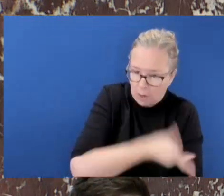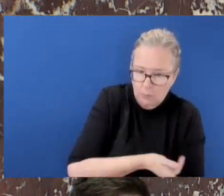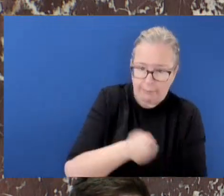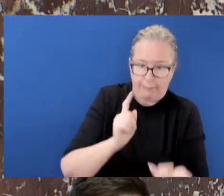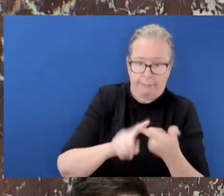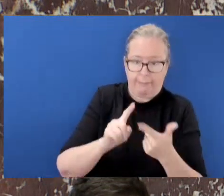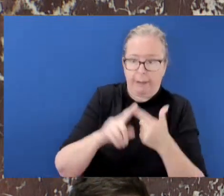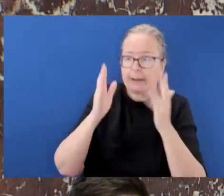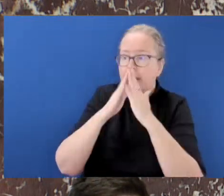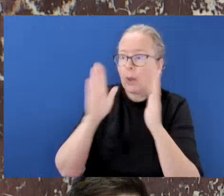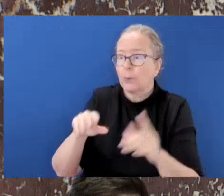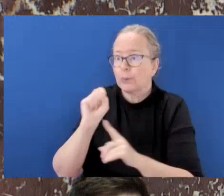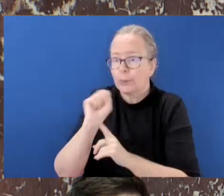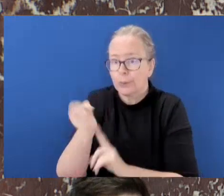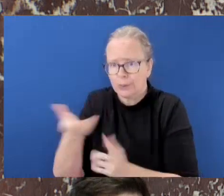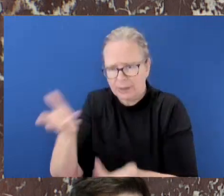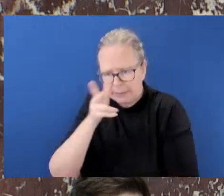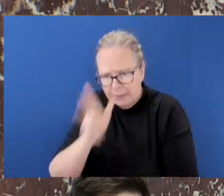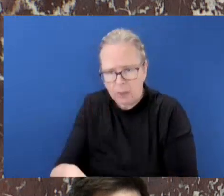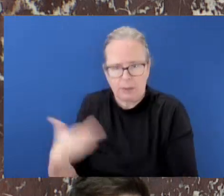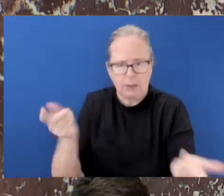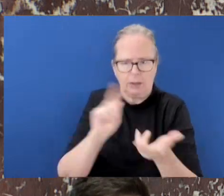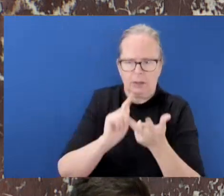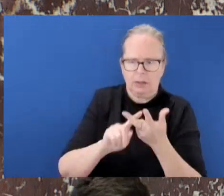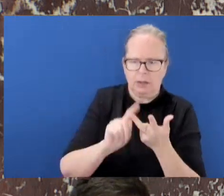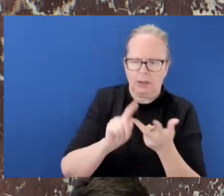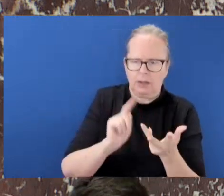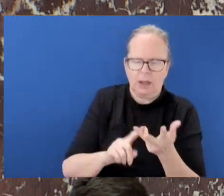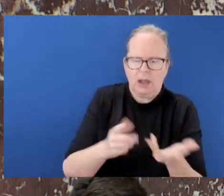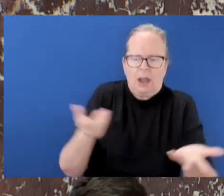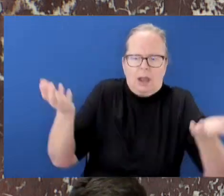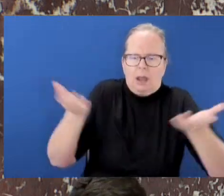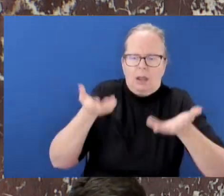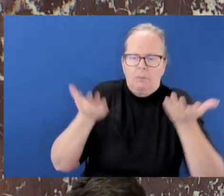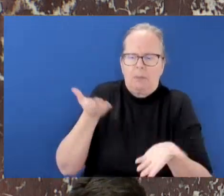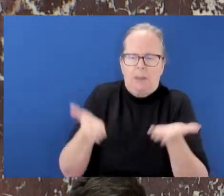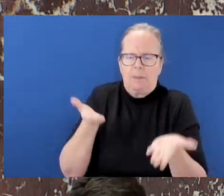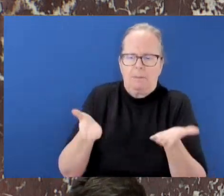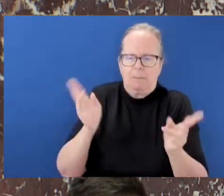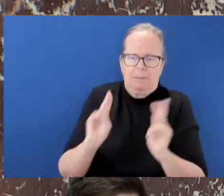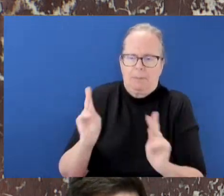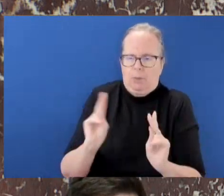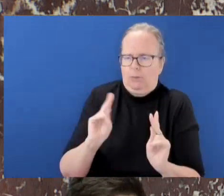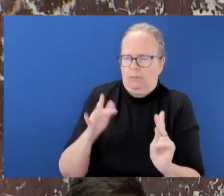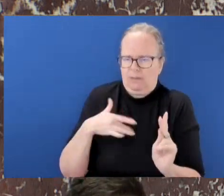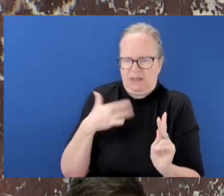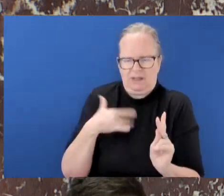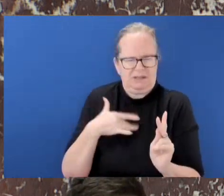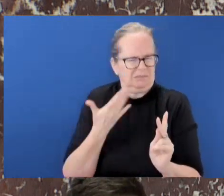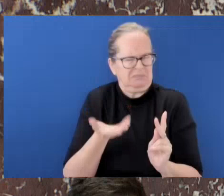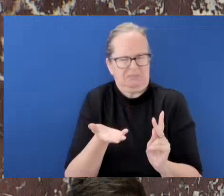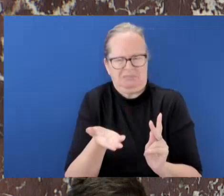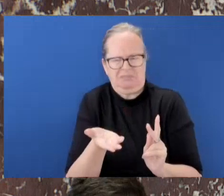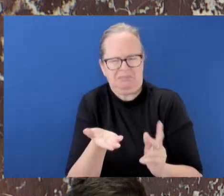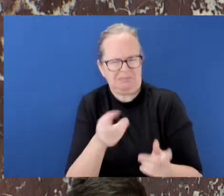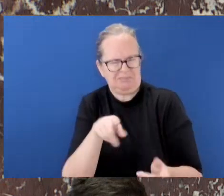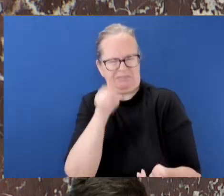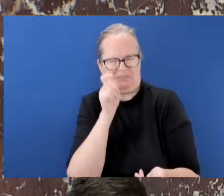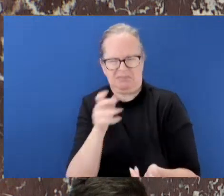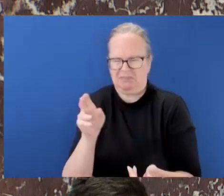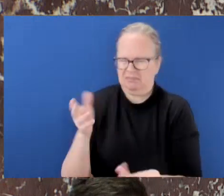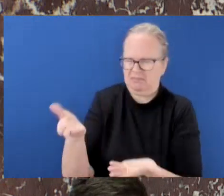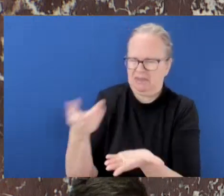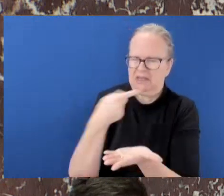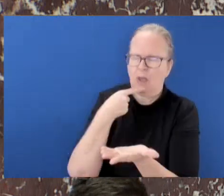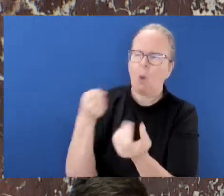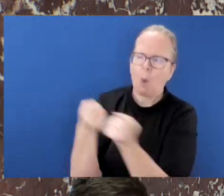kids needing to access government help at food banks to try to have a meal, Mr. Speaker. How can the Premier defend his ballooning inflationary deficits